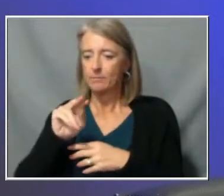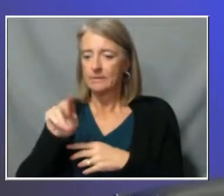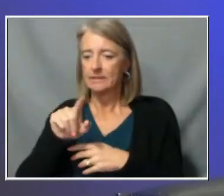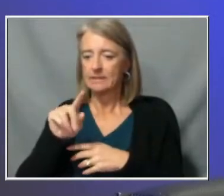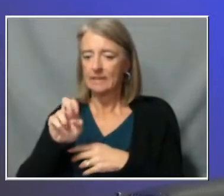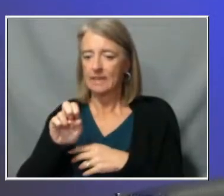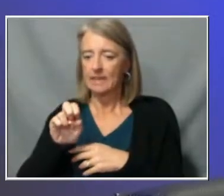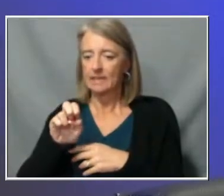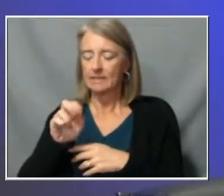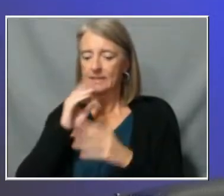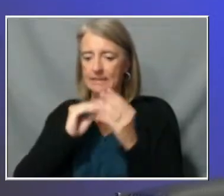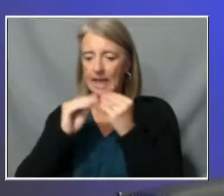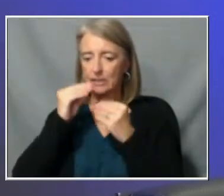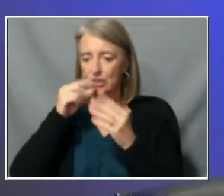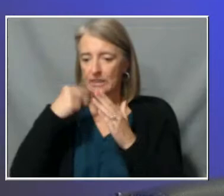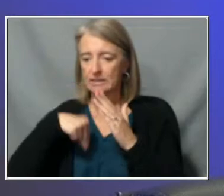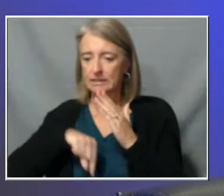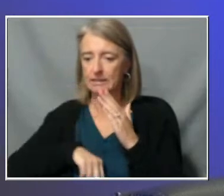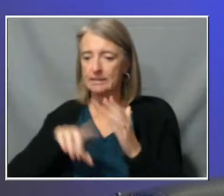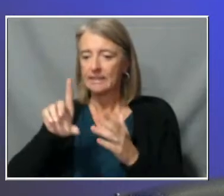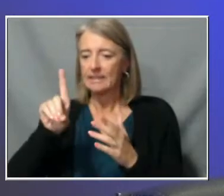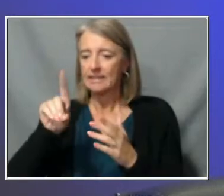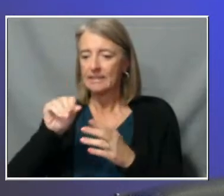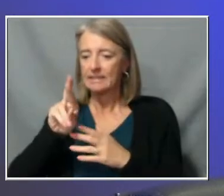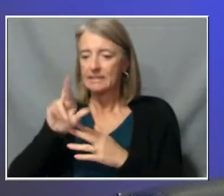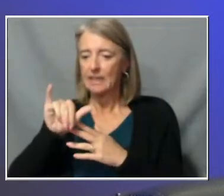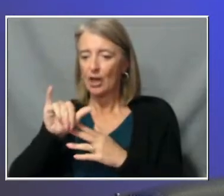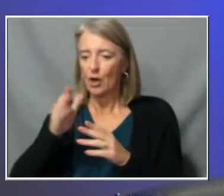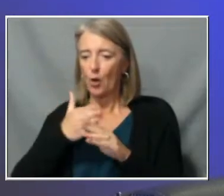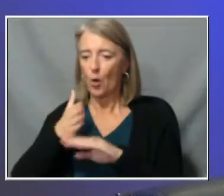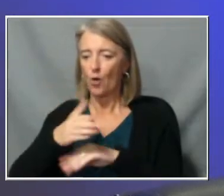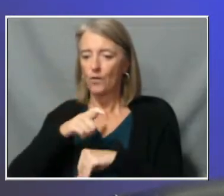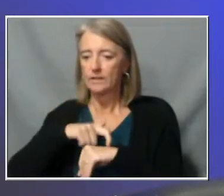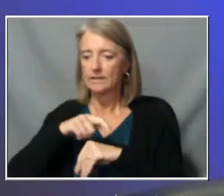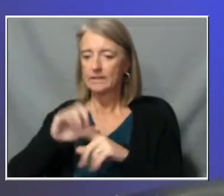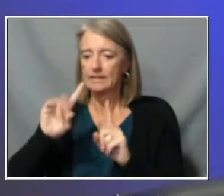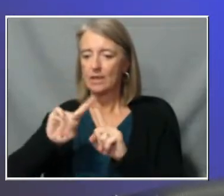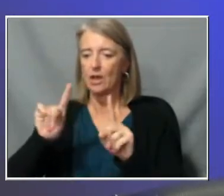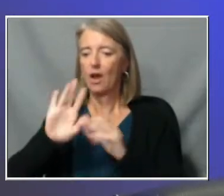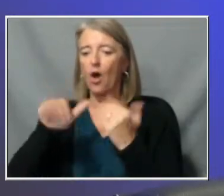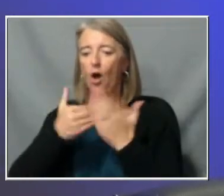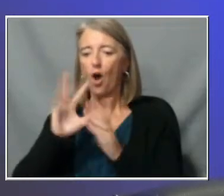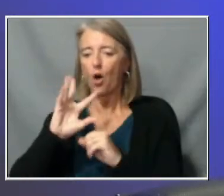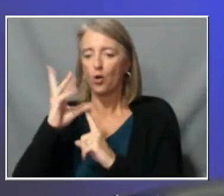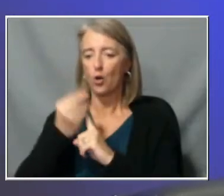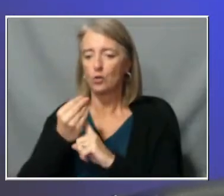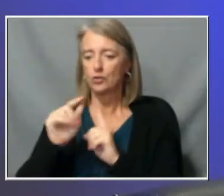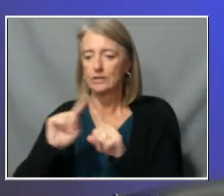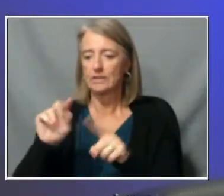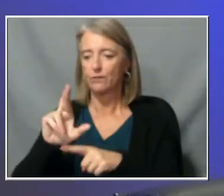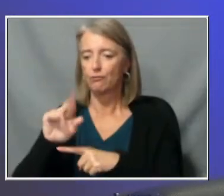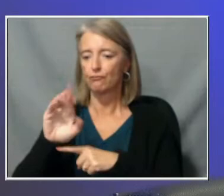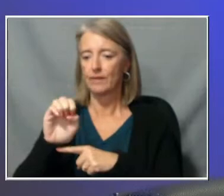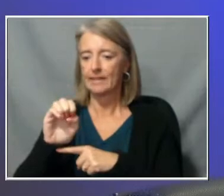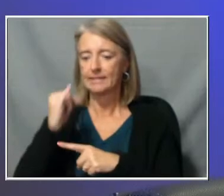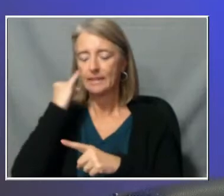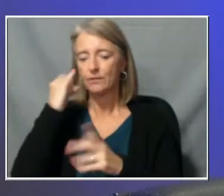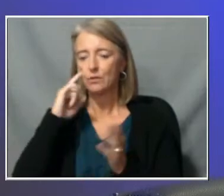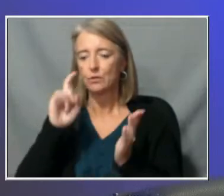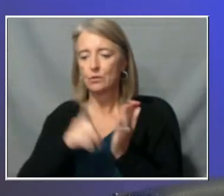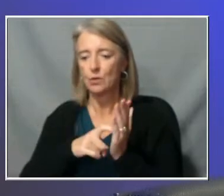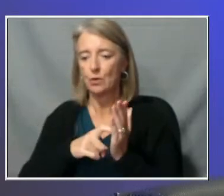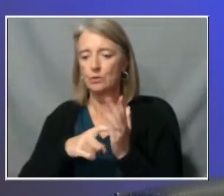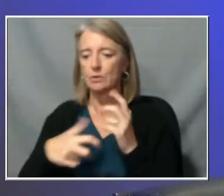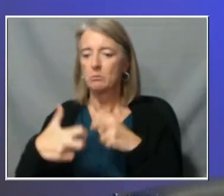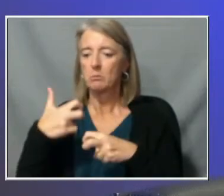dairy diminishes over time in all cultures at different rates. So if you do notice that you're having some problems